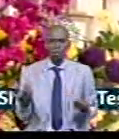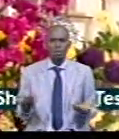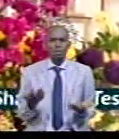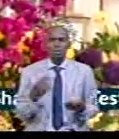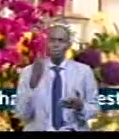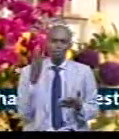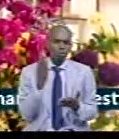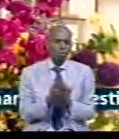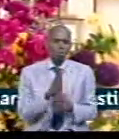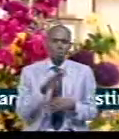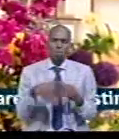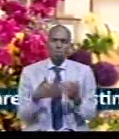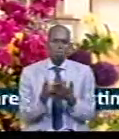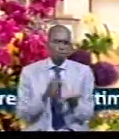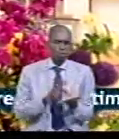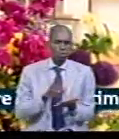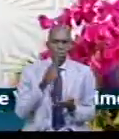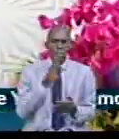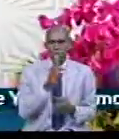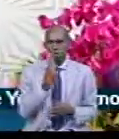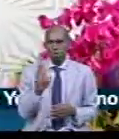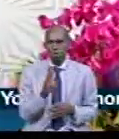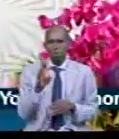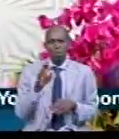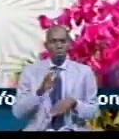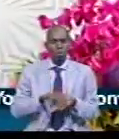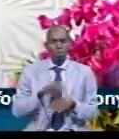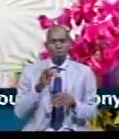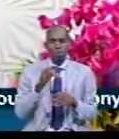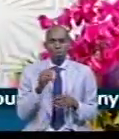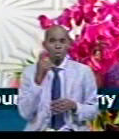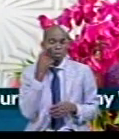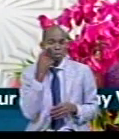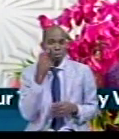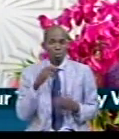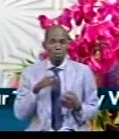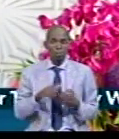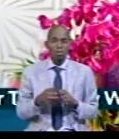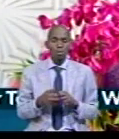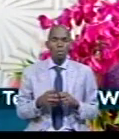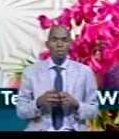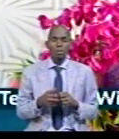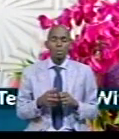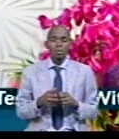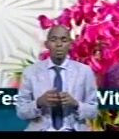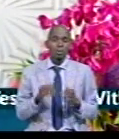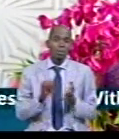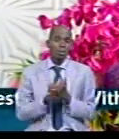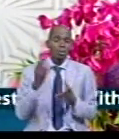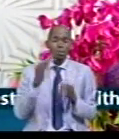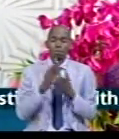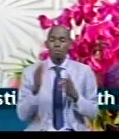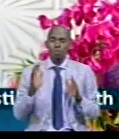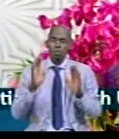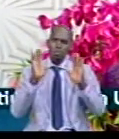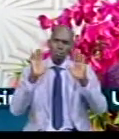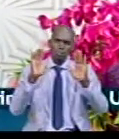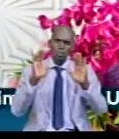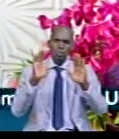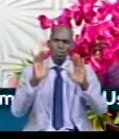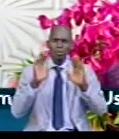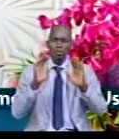I was using for glaucoma. God did something spectacular. Because on that same eye also, I have